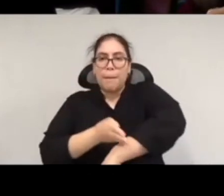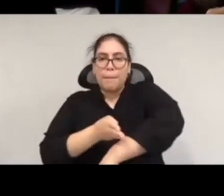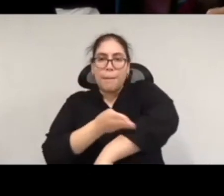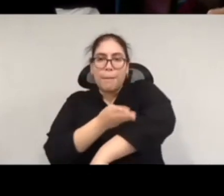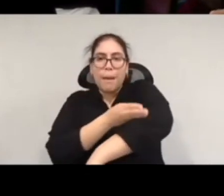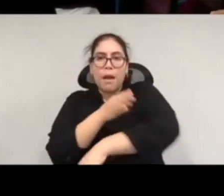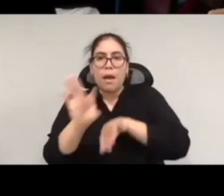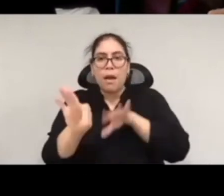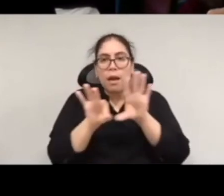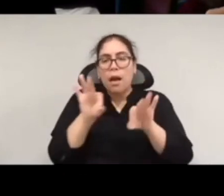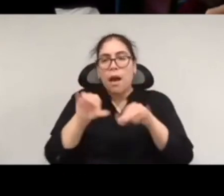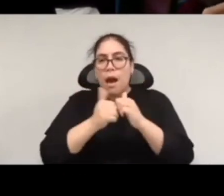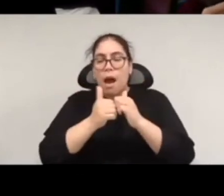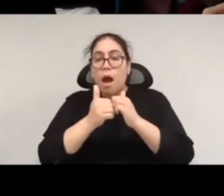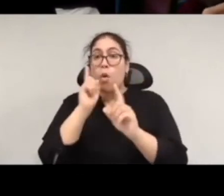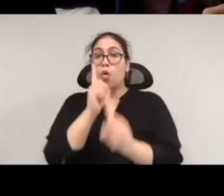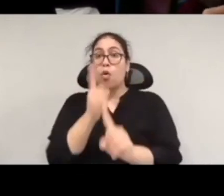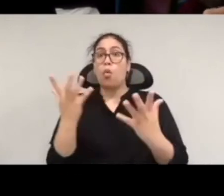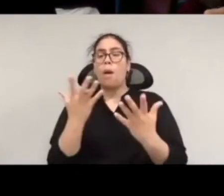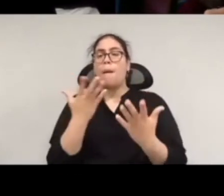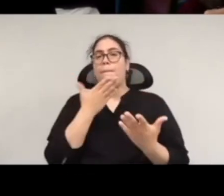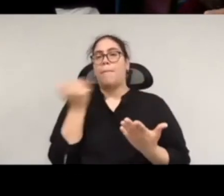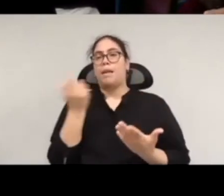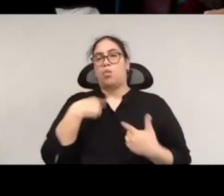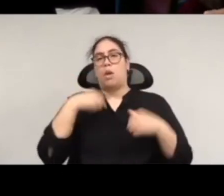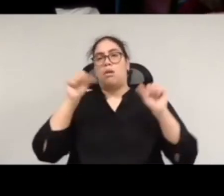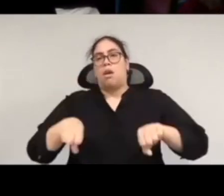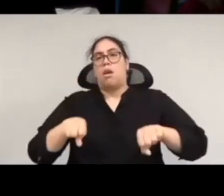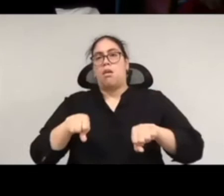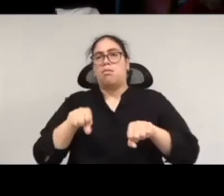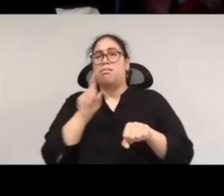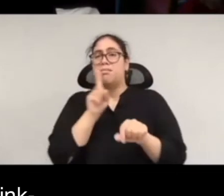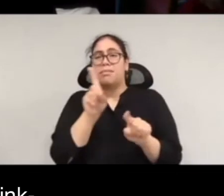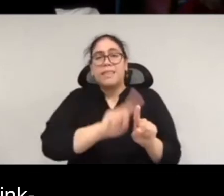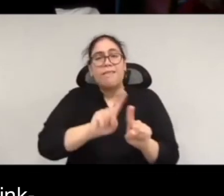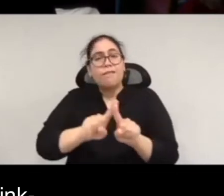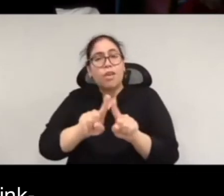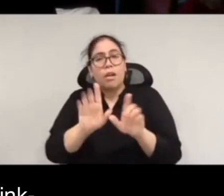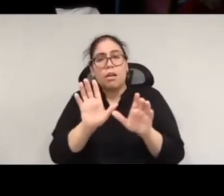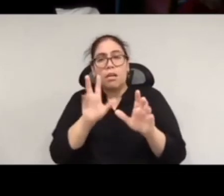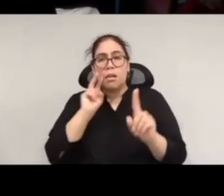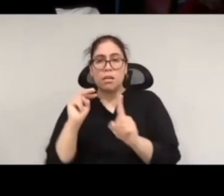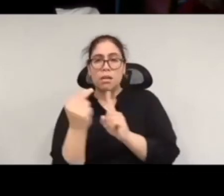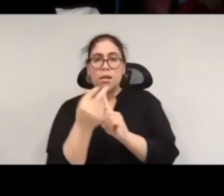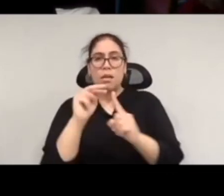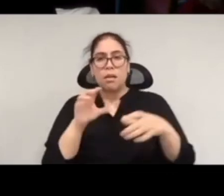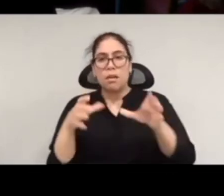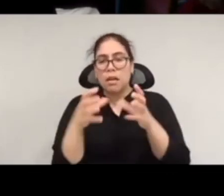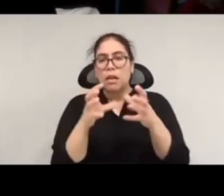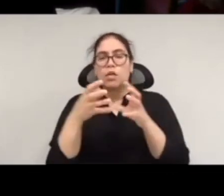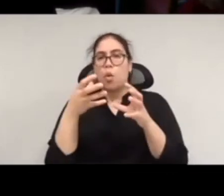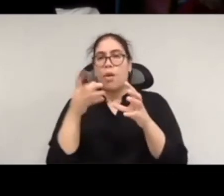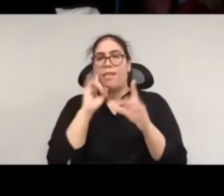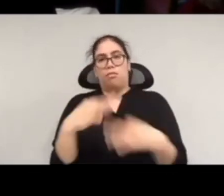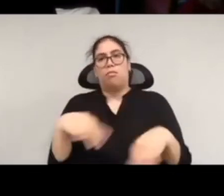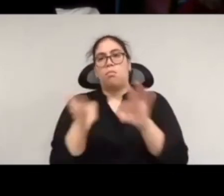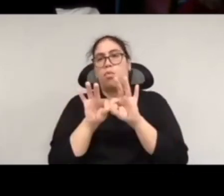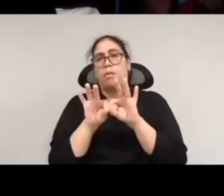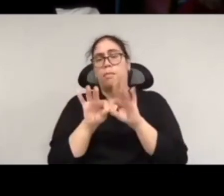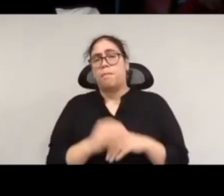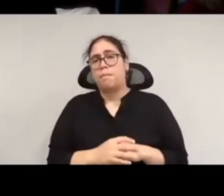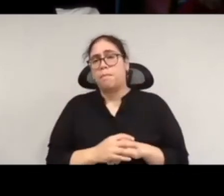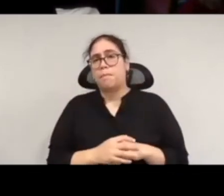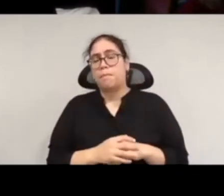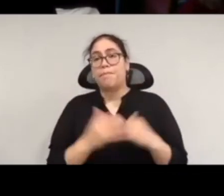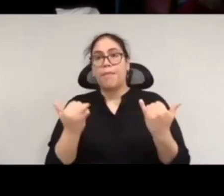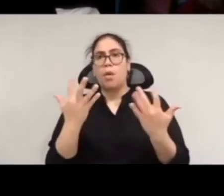And the goal is to be the best that we can be on all levels of this. So I agree. Really important. I would like to bring this